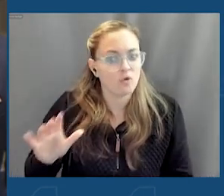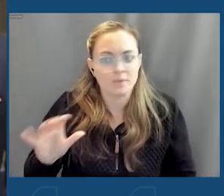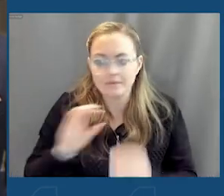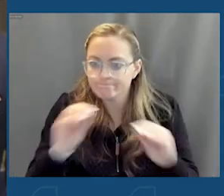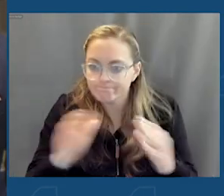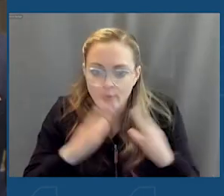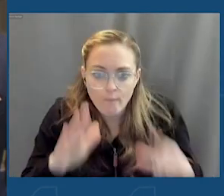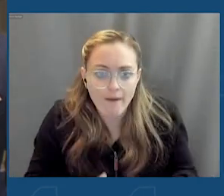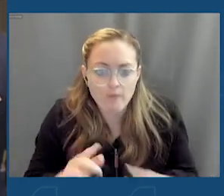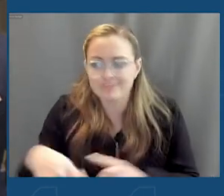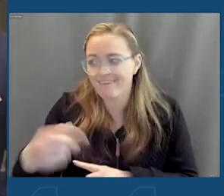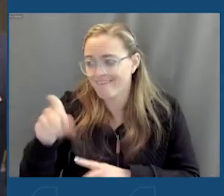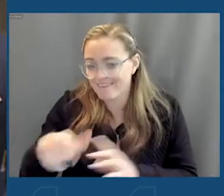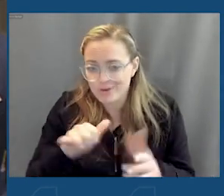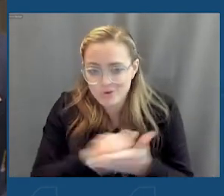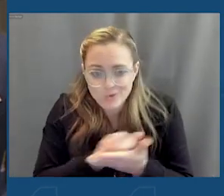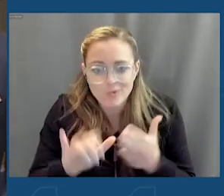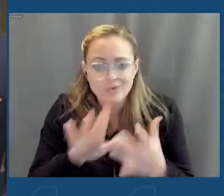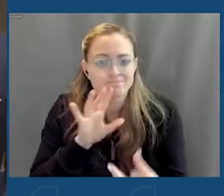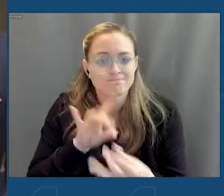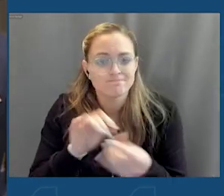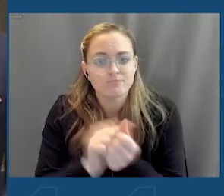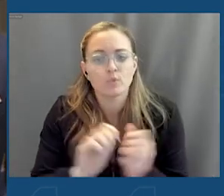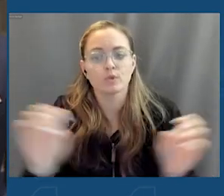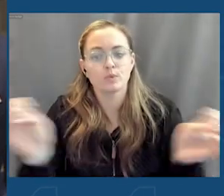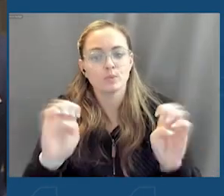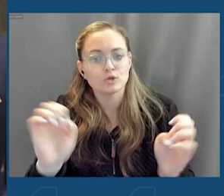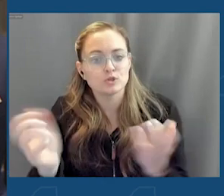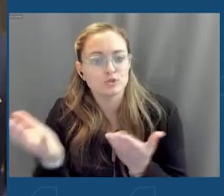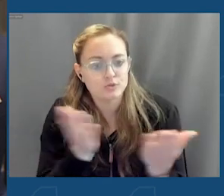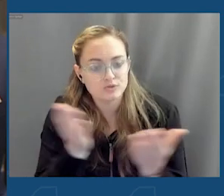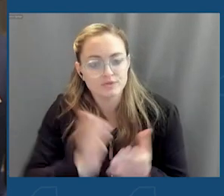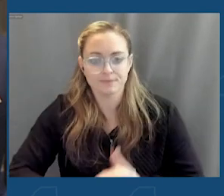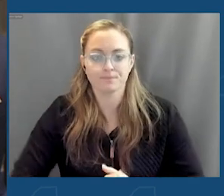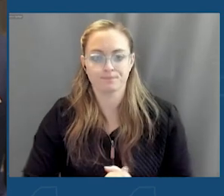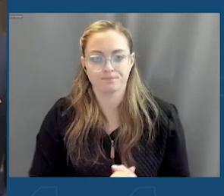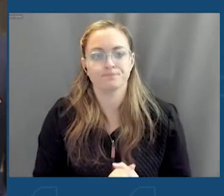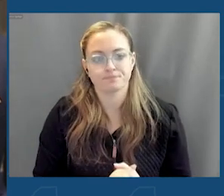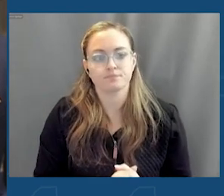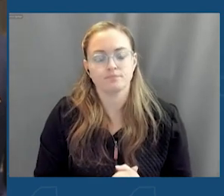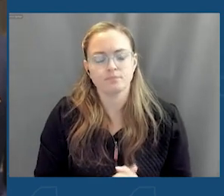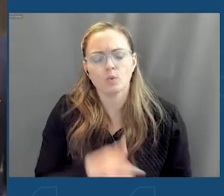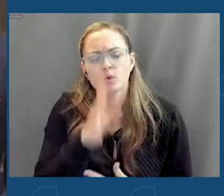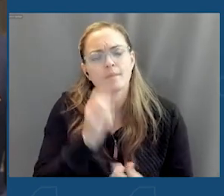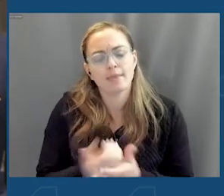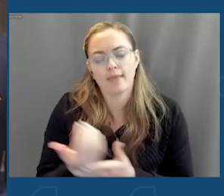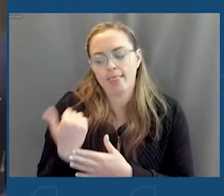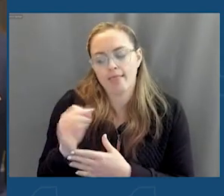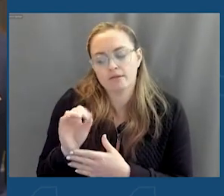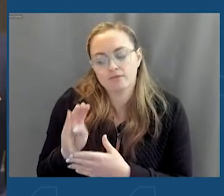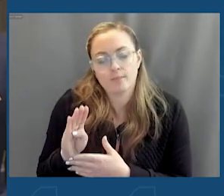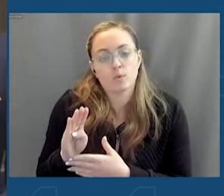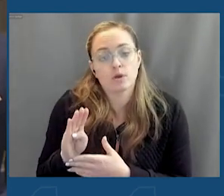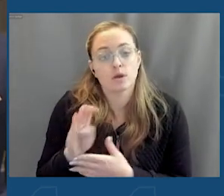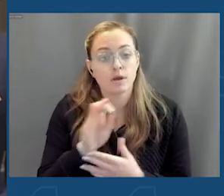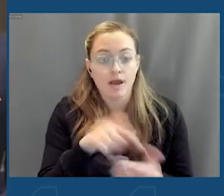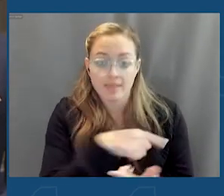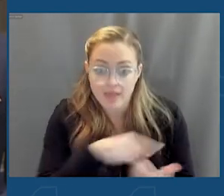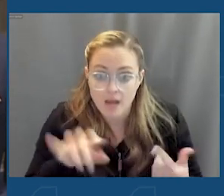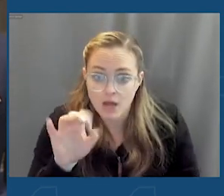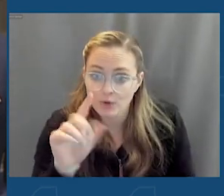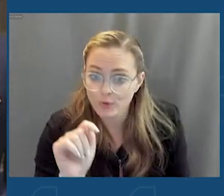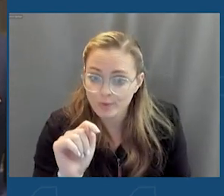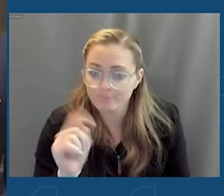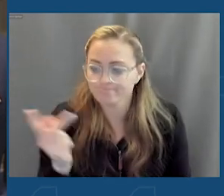New Yorkers, connect with critical intervention services. So that was what we talked about last February. In October, the mayor